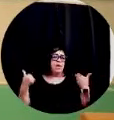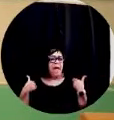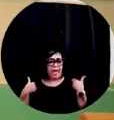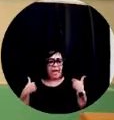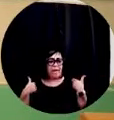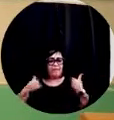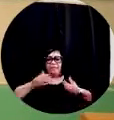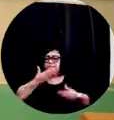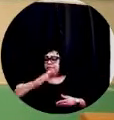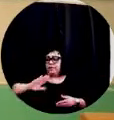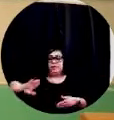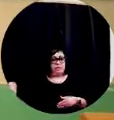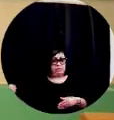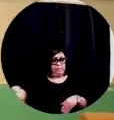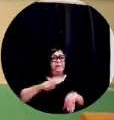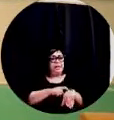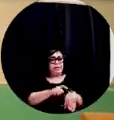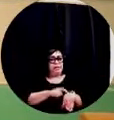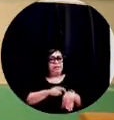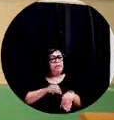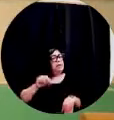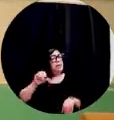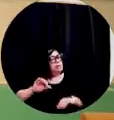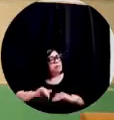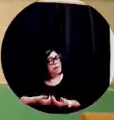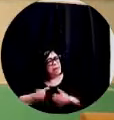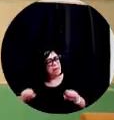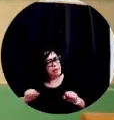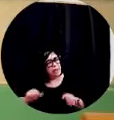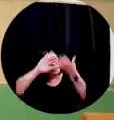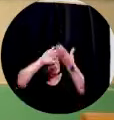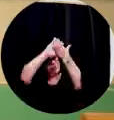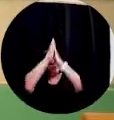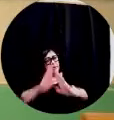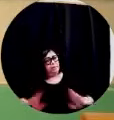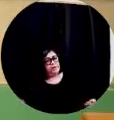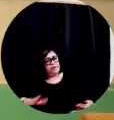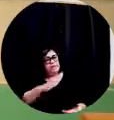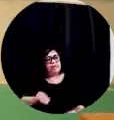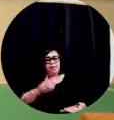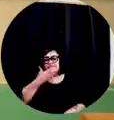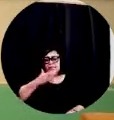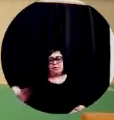So how can peace and tribulation live together under the same roof?